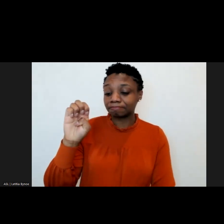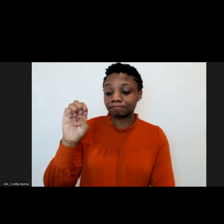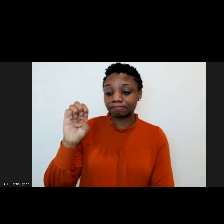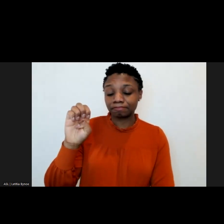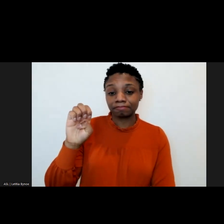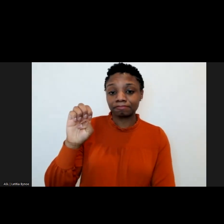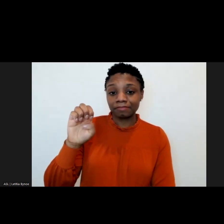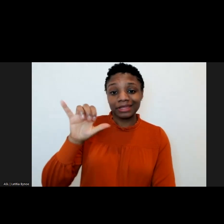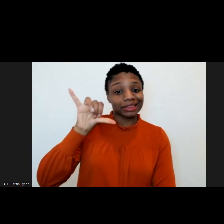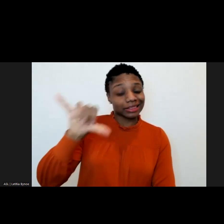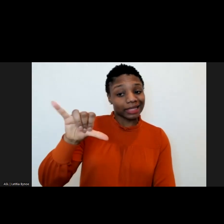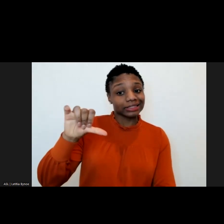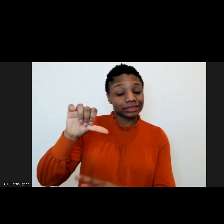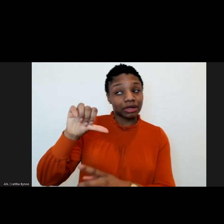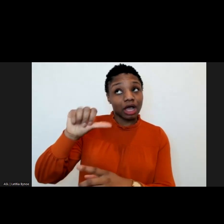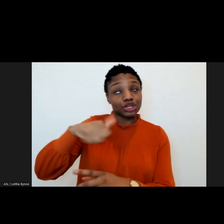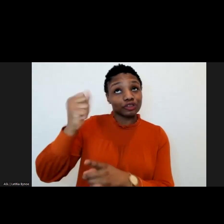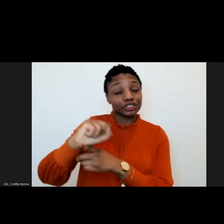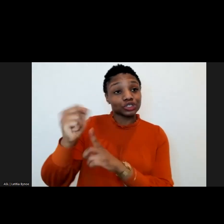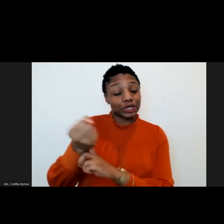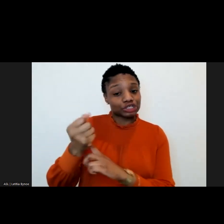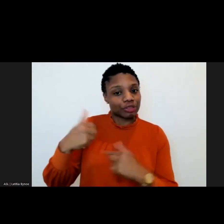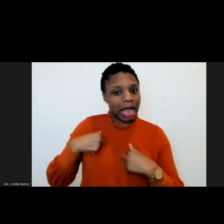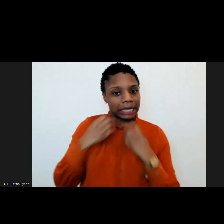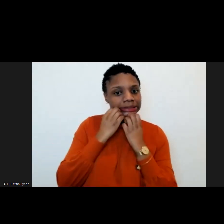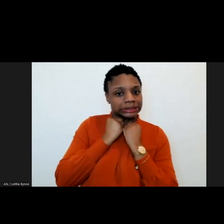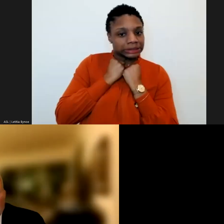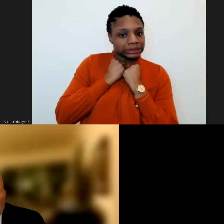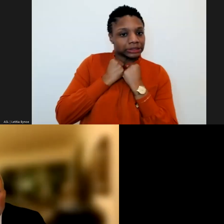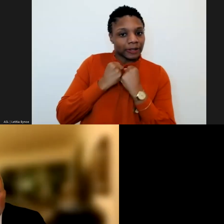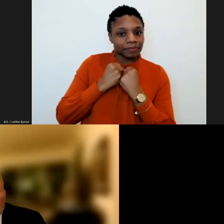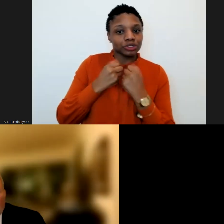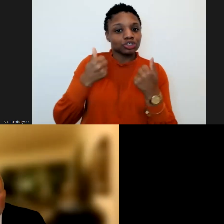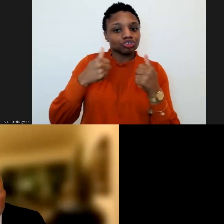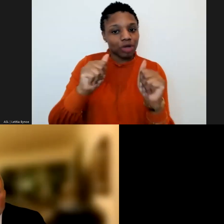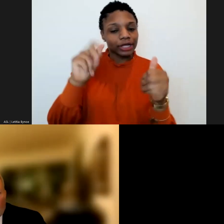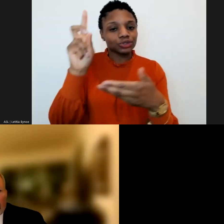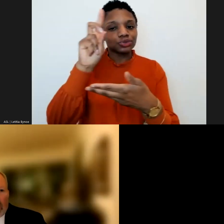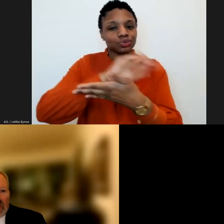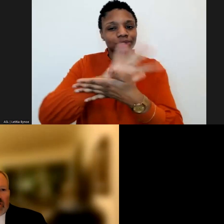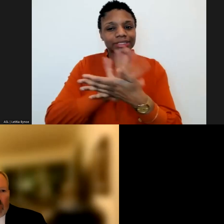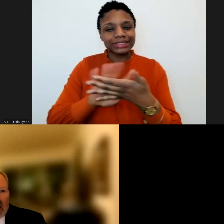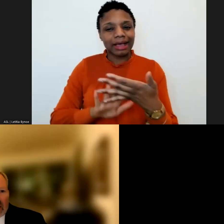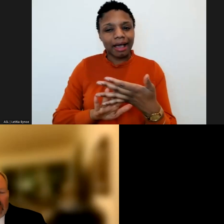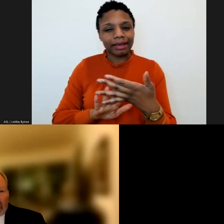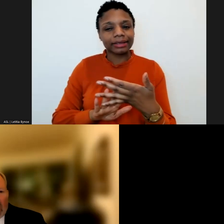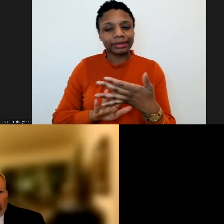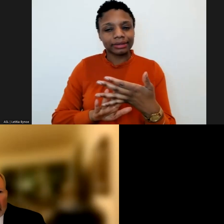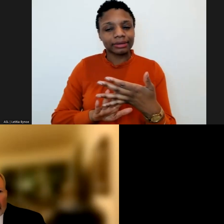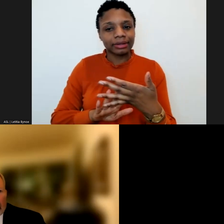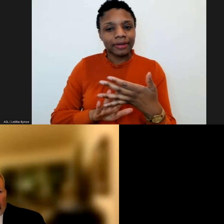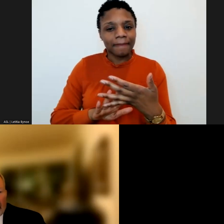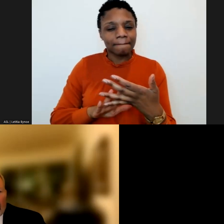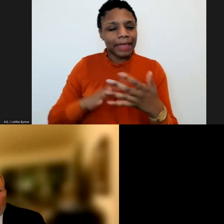matter that's near and dear to me in terms of trying to design. First of all, we need to track